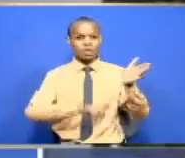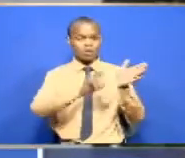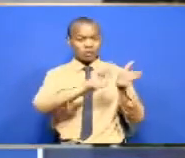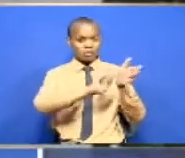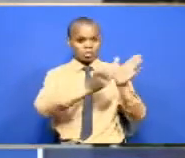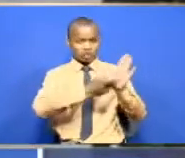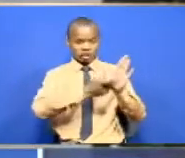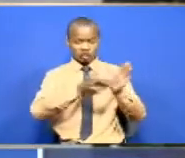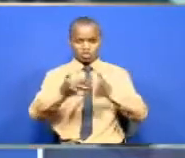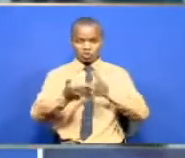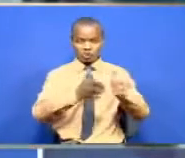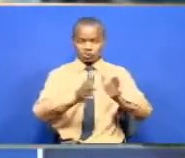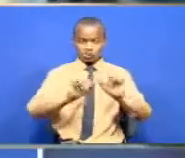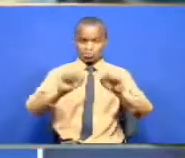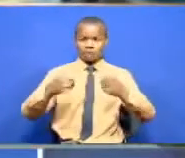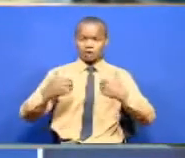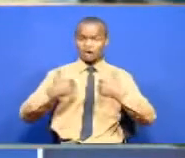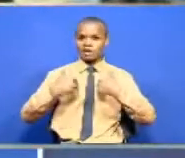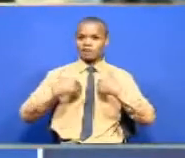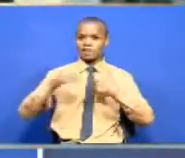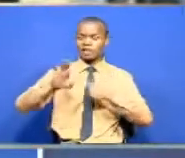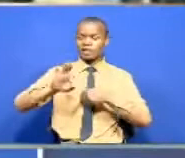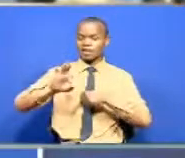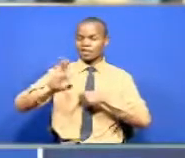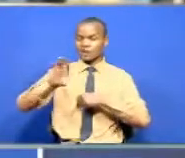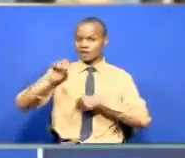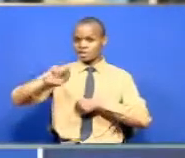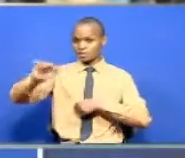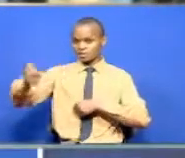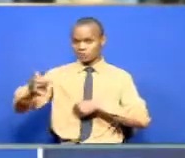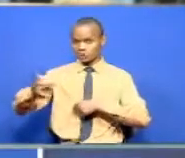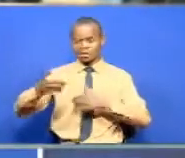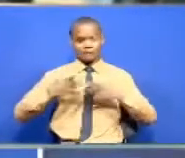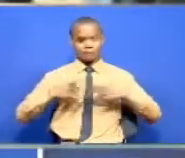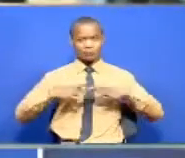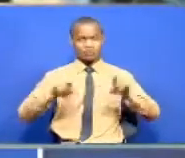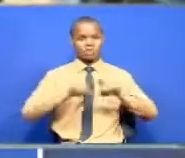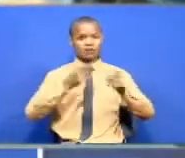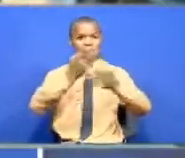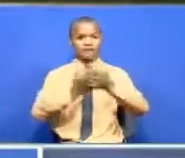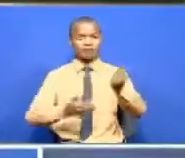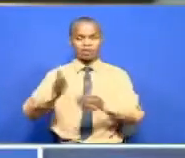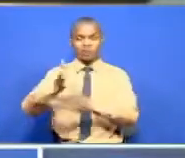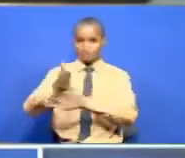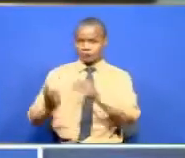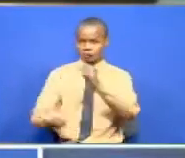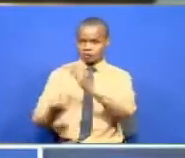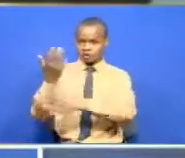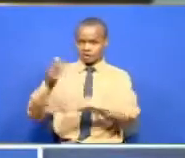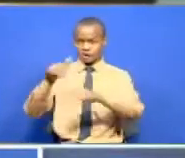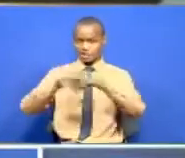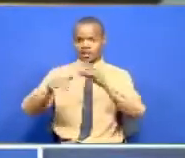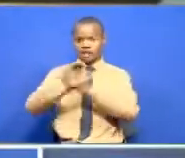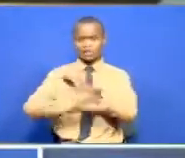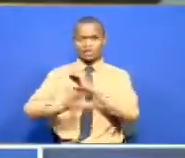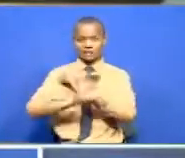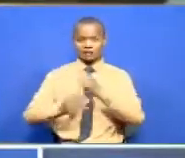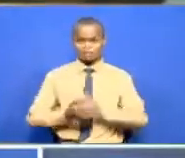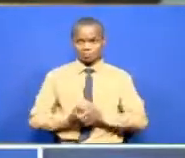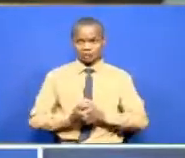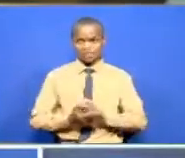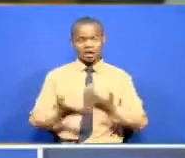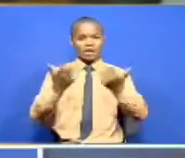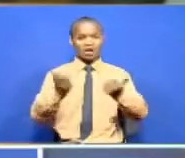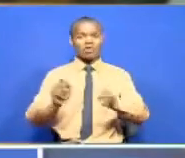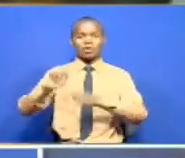over 35,000 households across the value chain and help double fish production in the country. Currently, Kenya